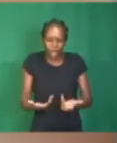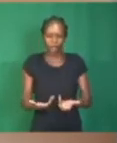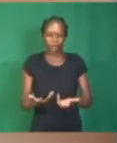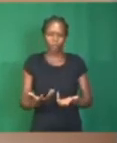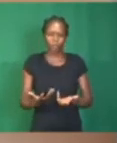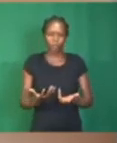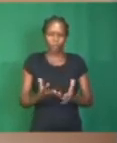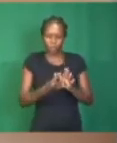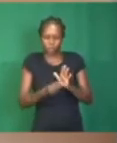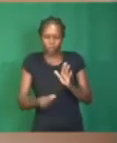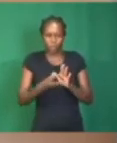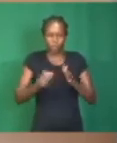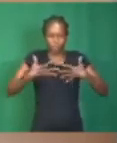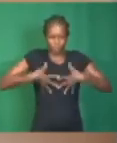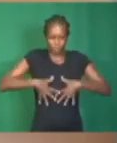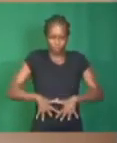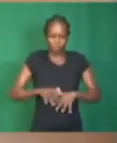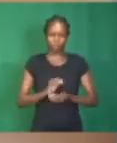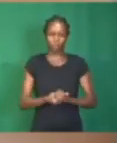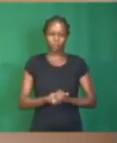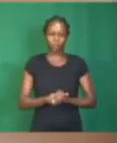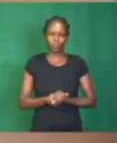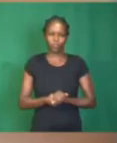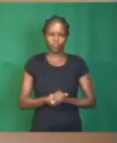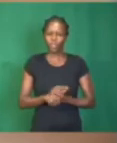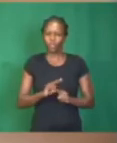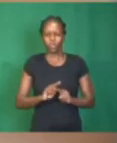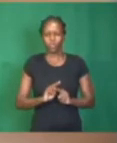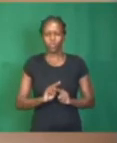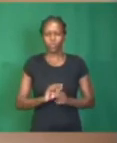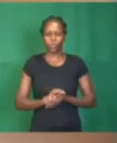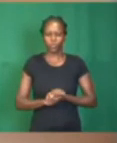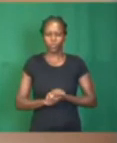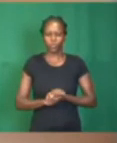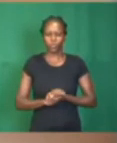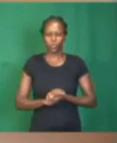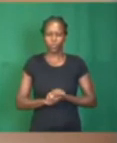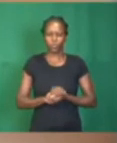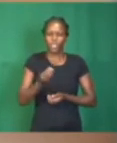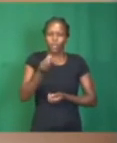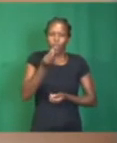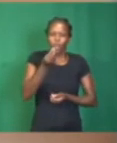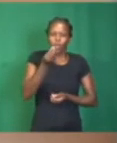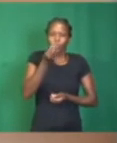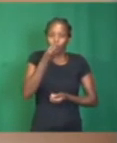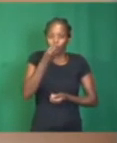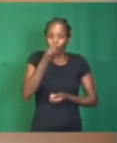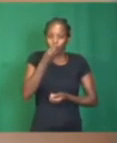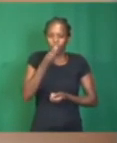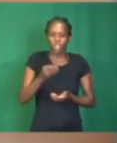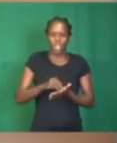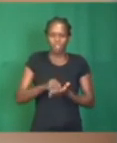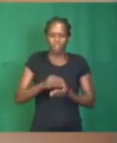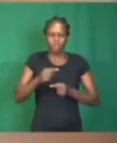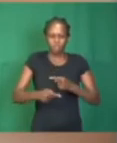the bloodstream? Not really, because the food goes through a process, a